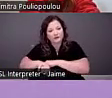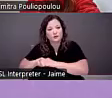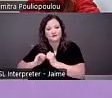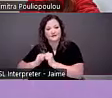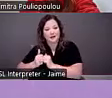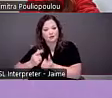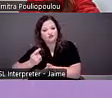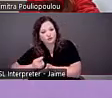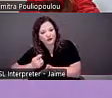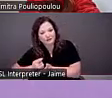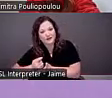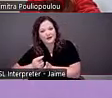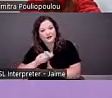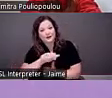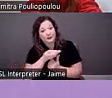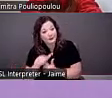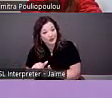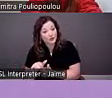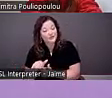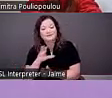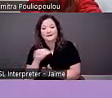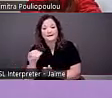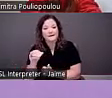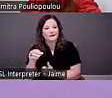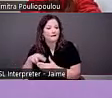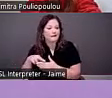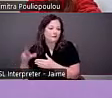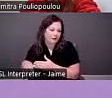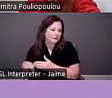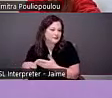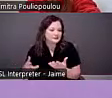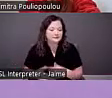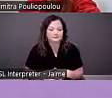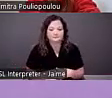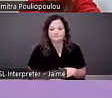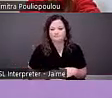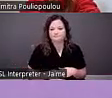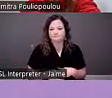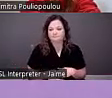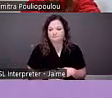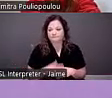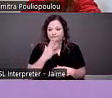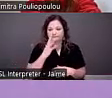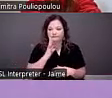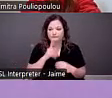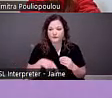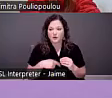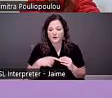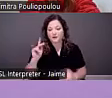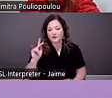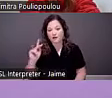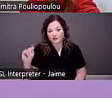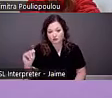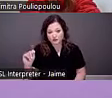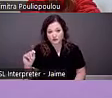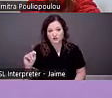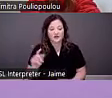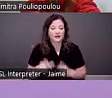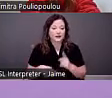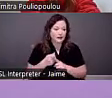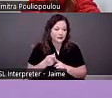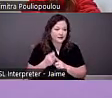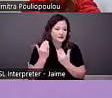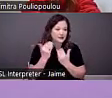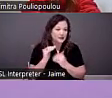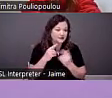adherence, accessibility, and outcomes. So when we talk about knowledge translation impact or implementation success, perhaps